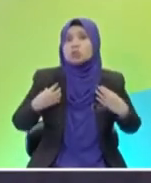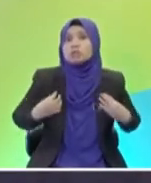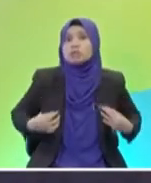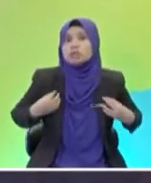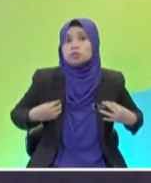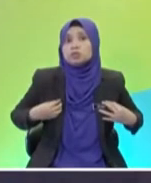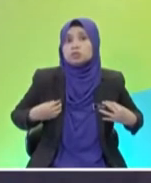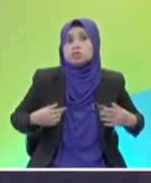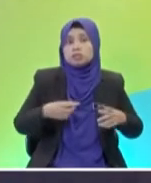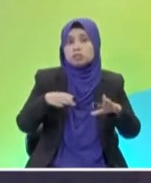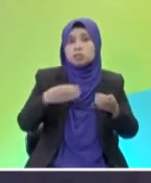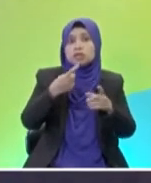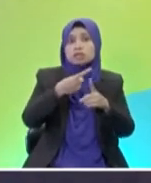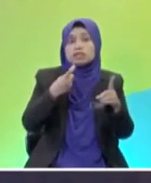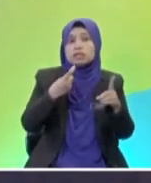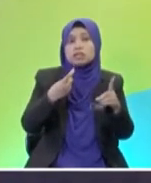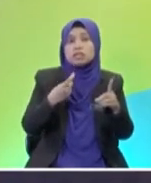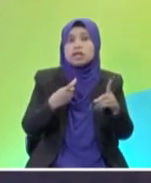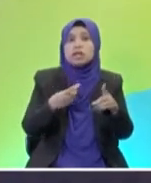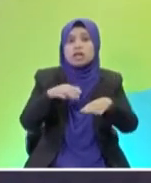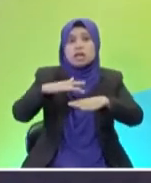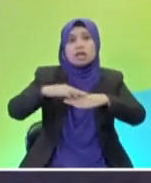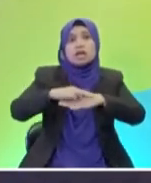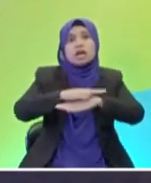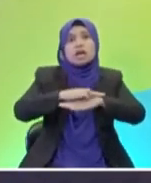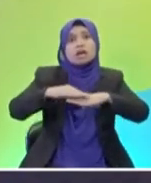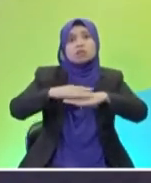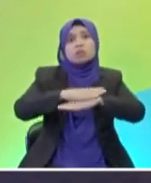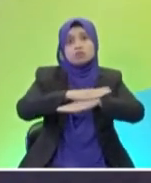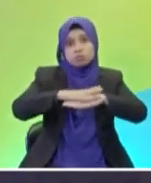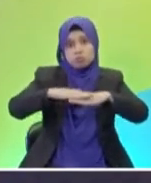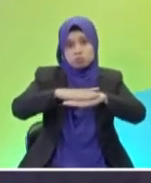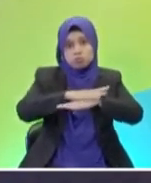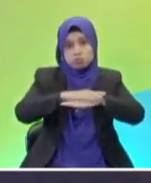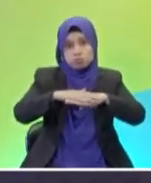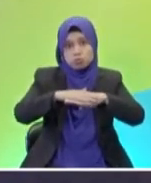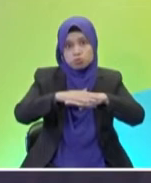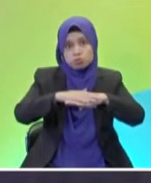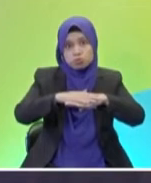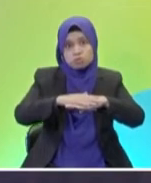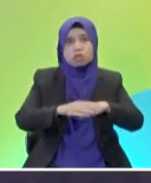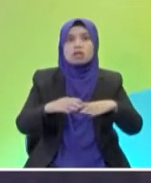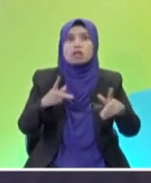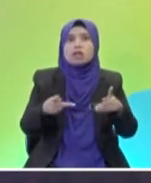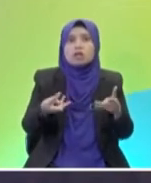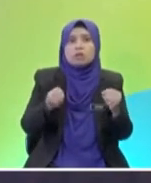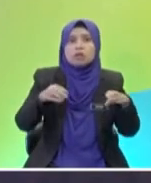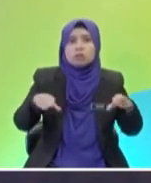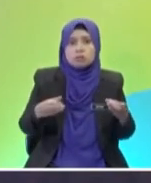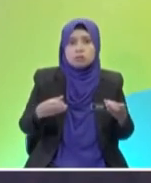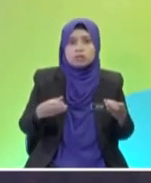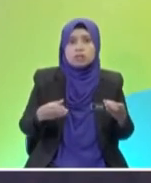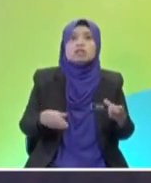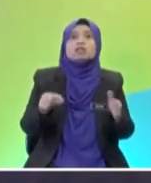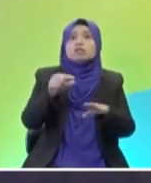leather. Okay, the skin of the animals. But if can, we try to avoid to make the clothes from the endangered